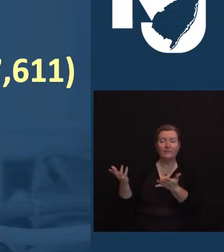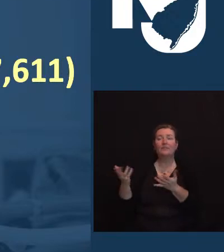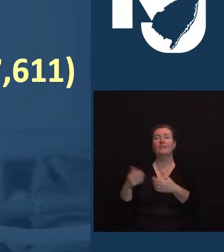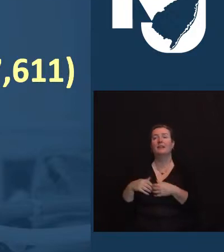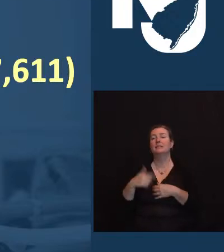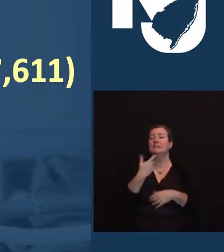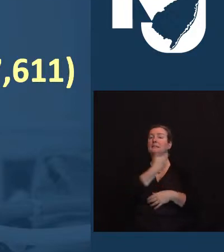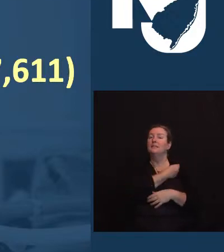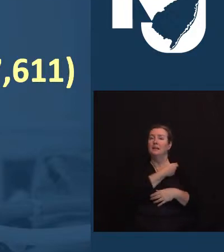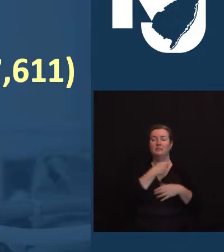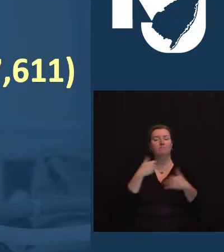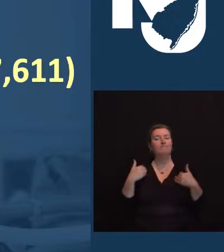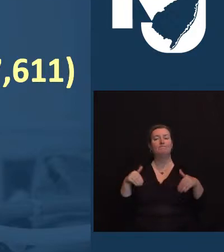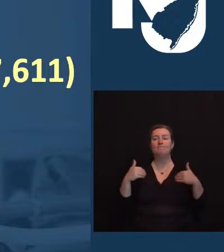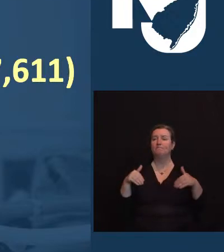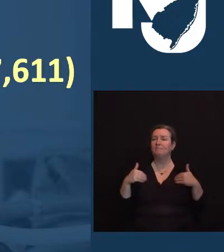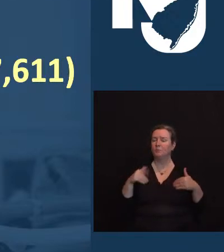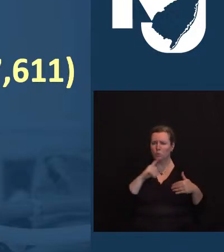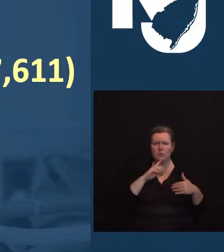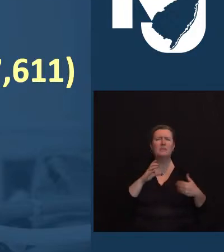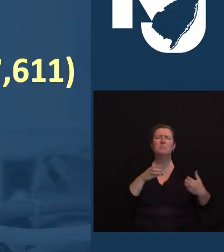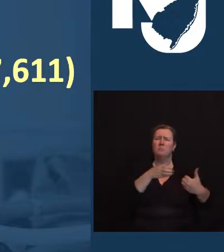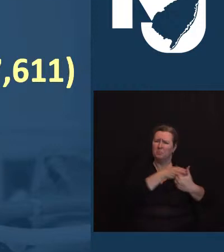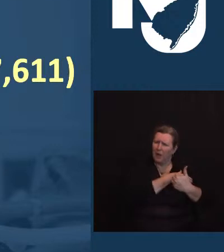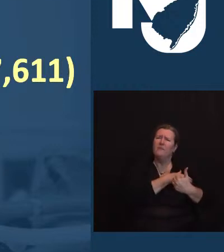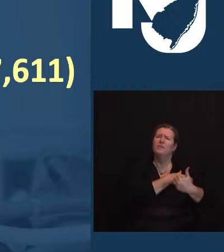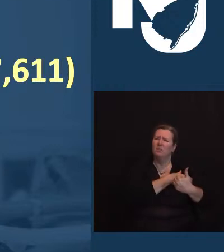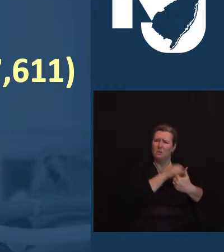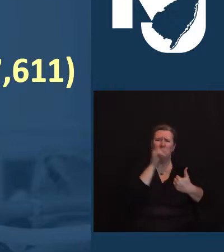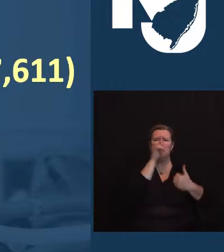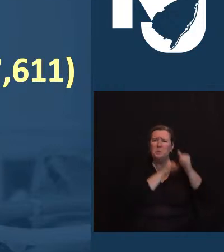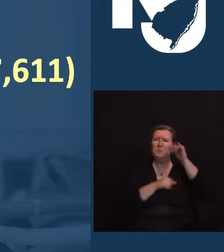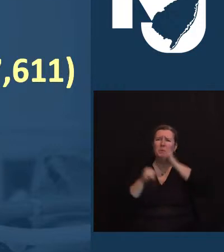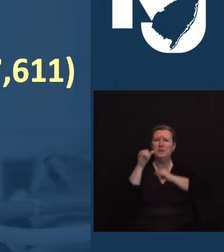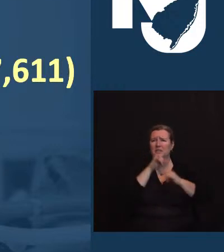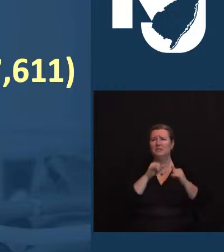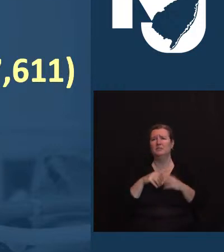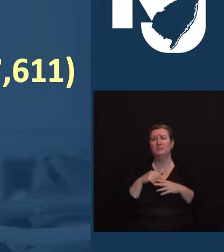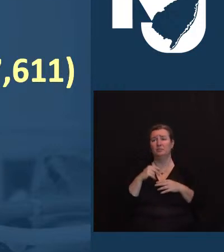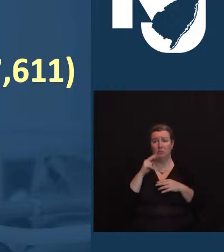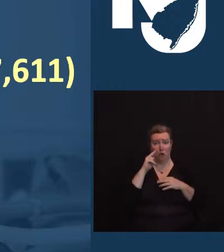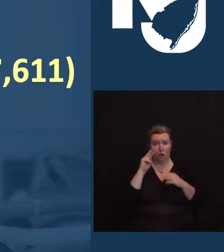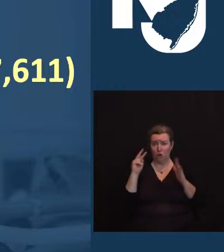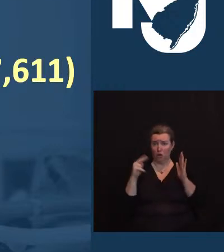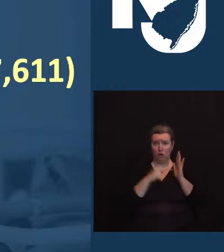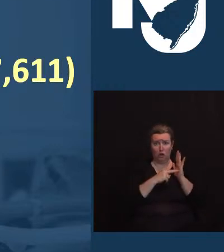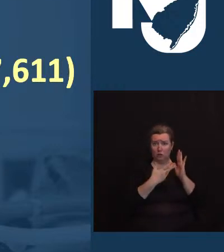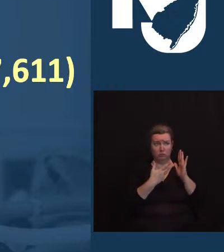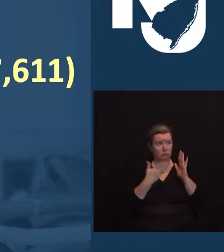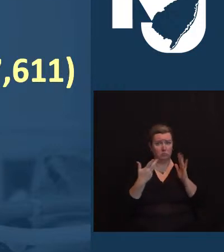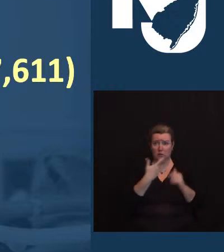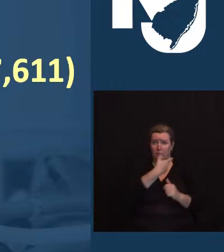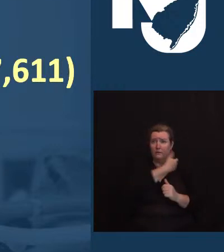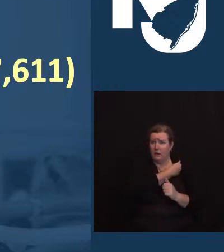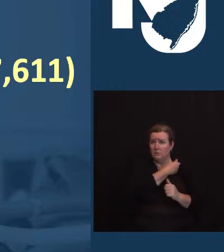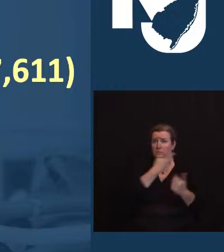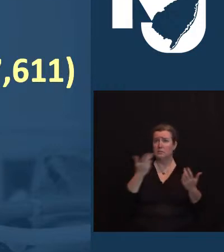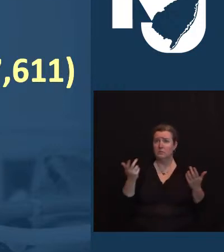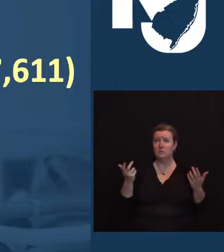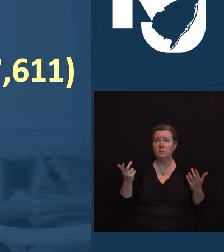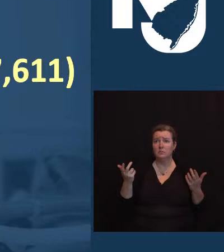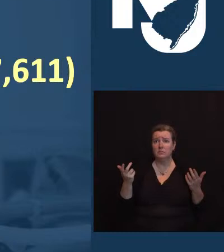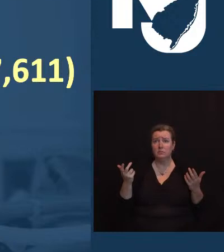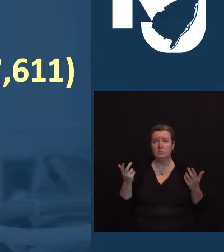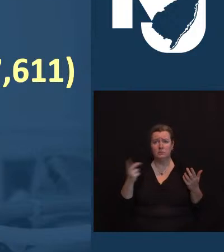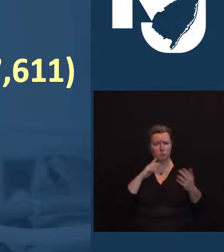combined overall performance number is, even more powerful is the fact that they continue to perform even better at preventing